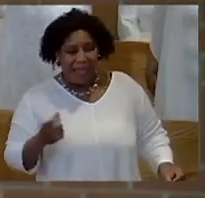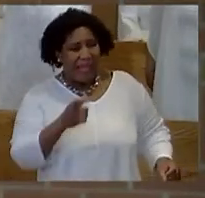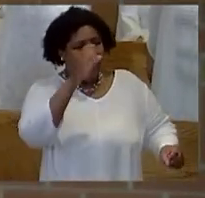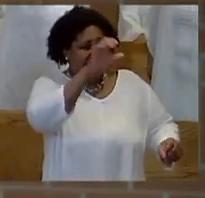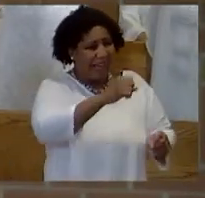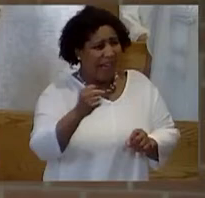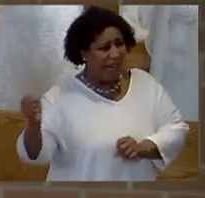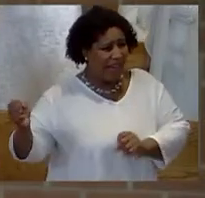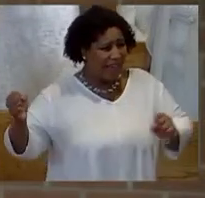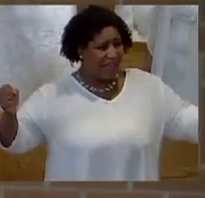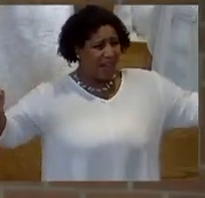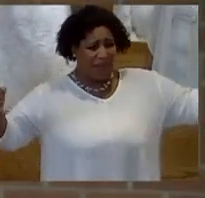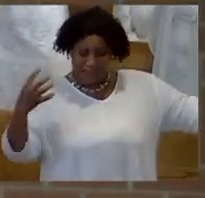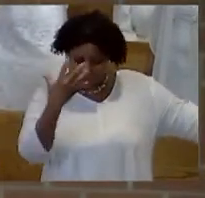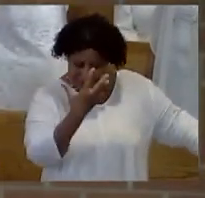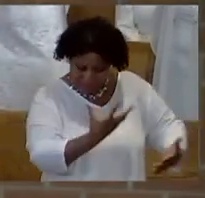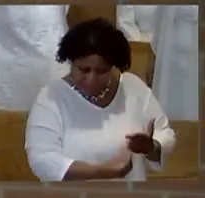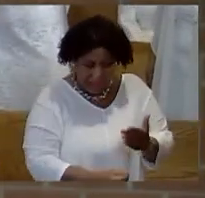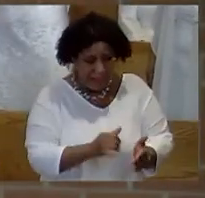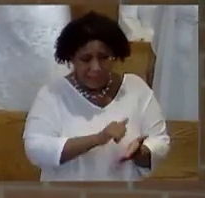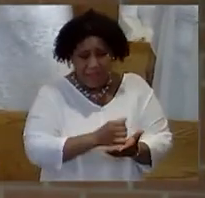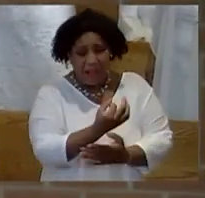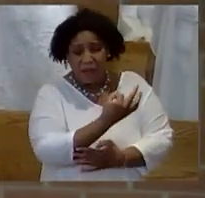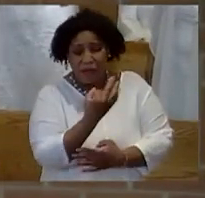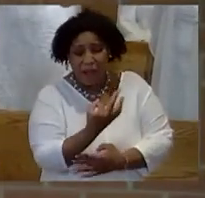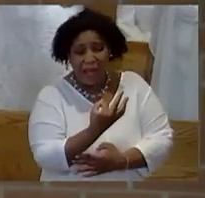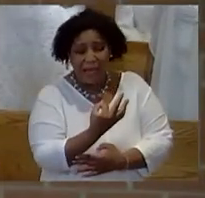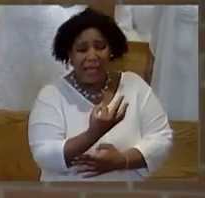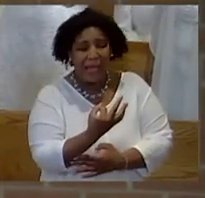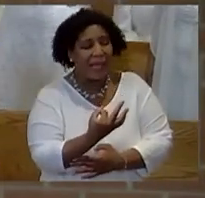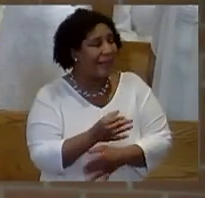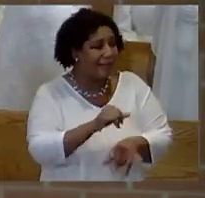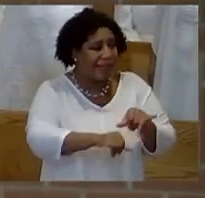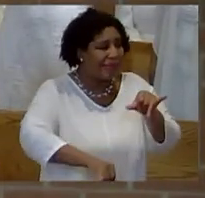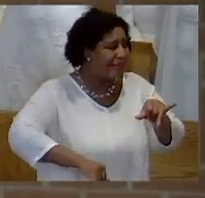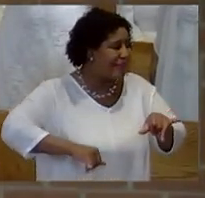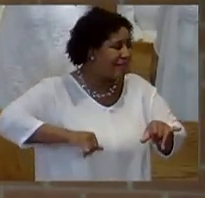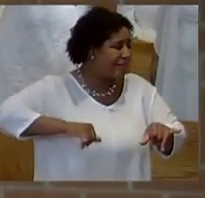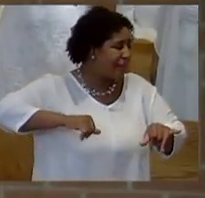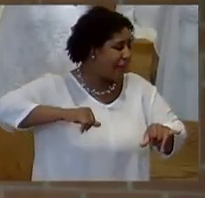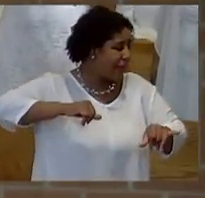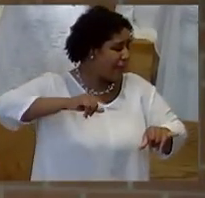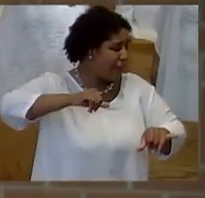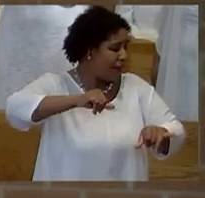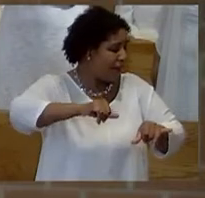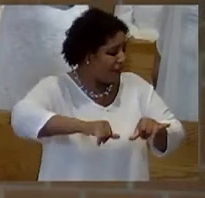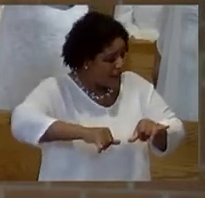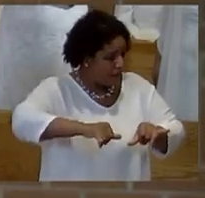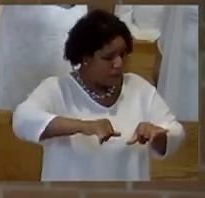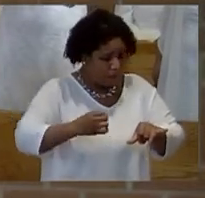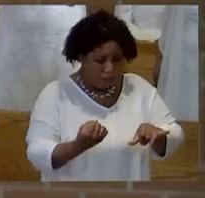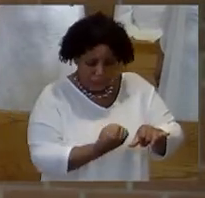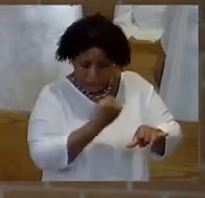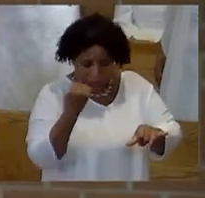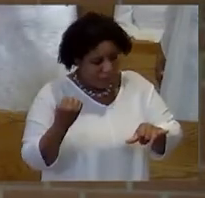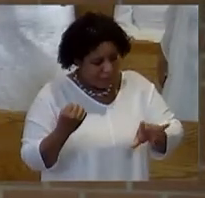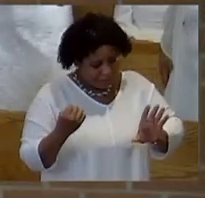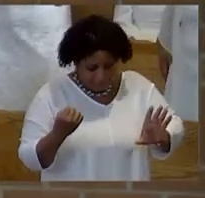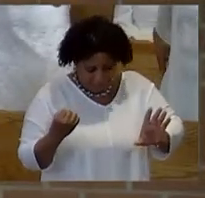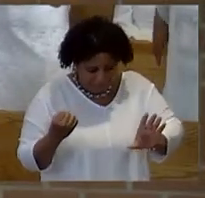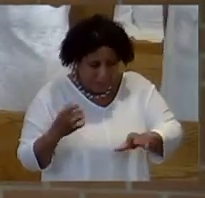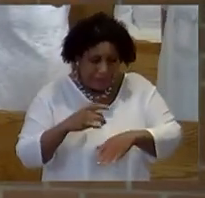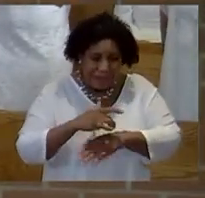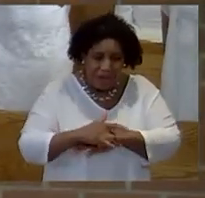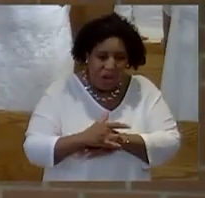dead and died on that Friday. He stayed there on the evil on the Saturday, but early